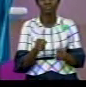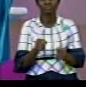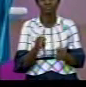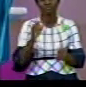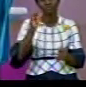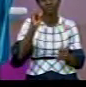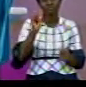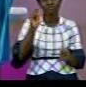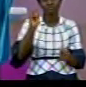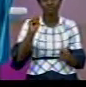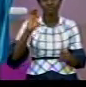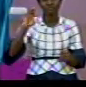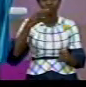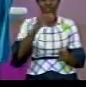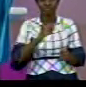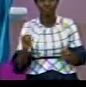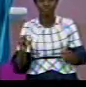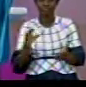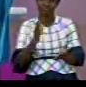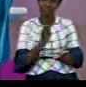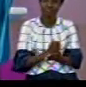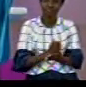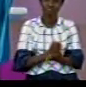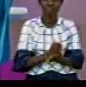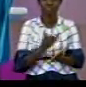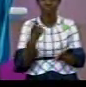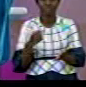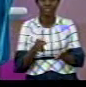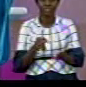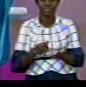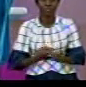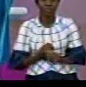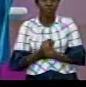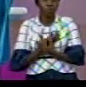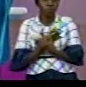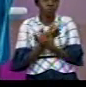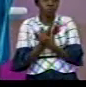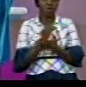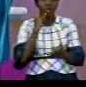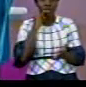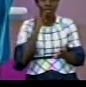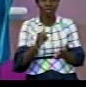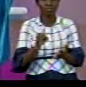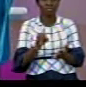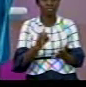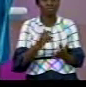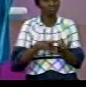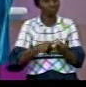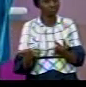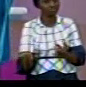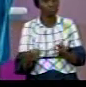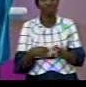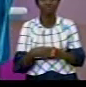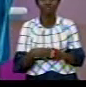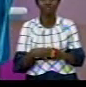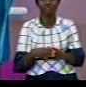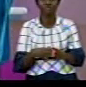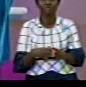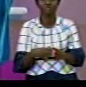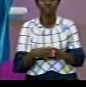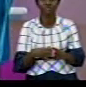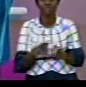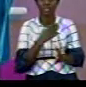pain has vanished the swelling is gone i know it just breaks the